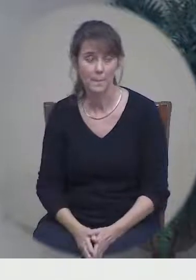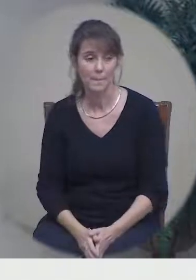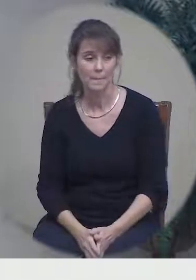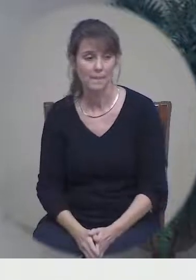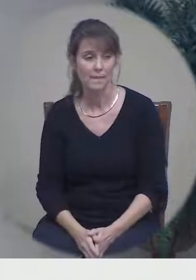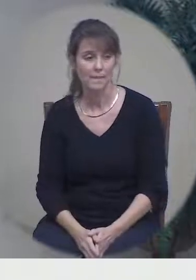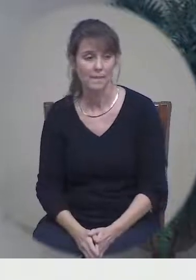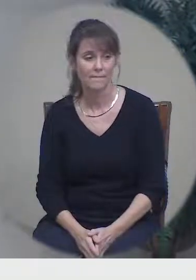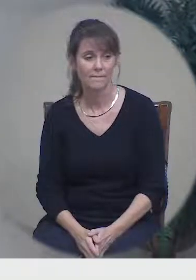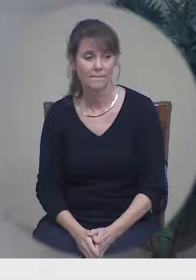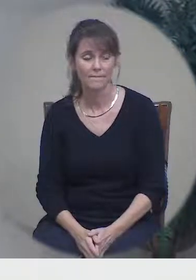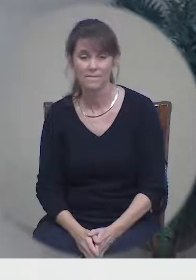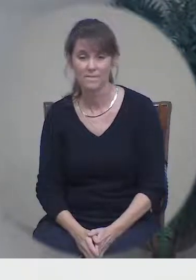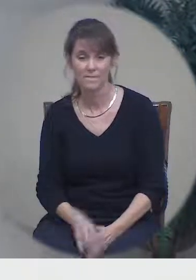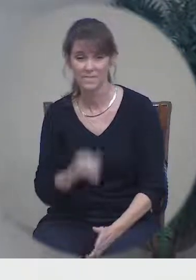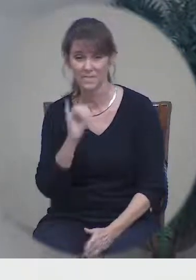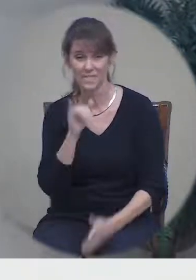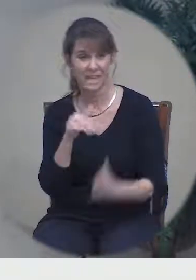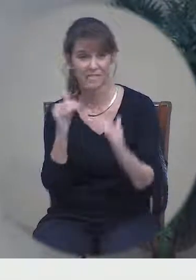The fairness.